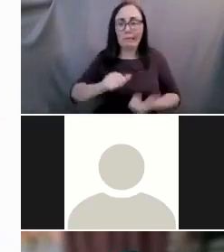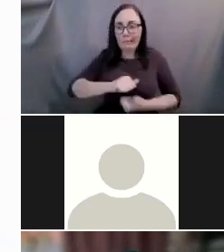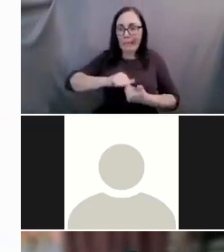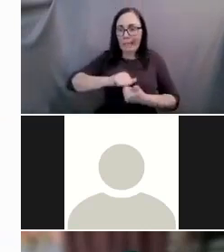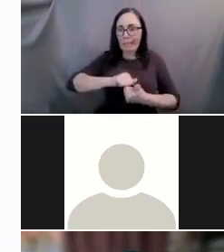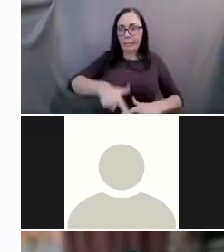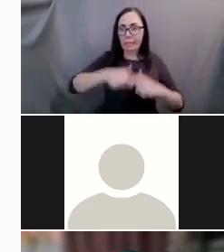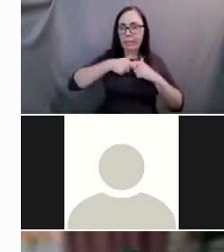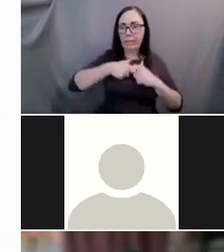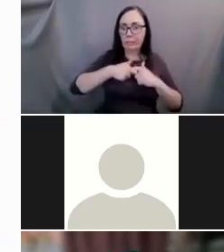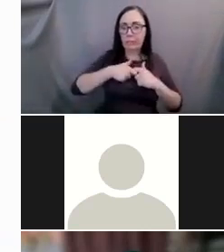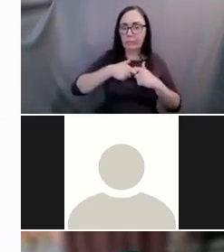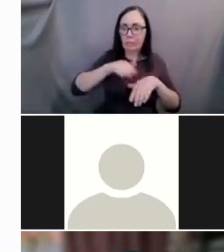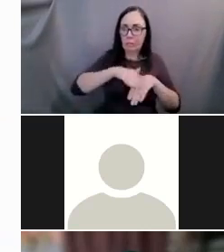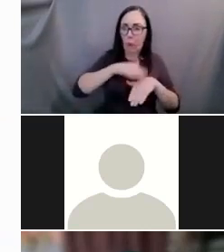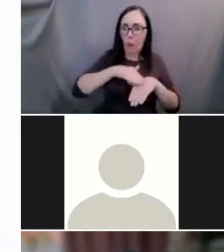pupils,